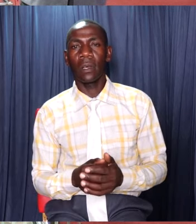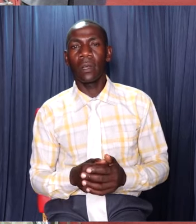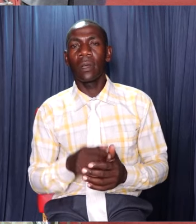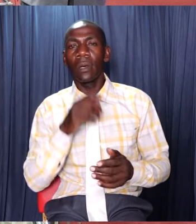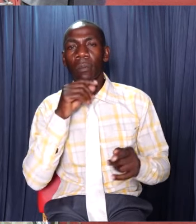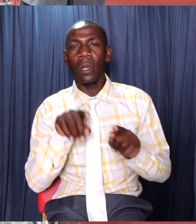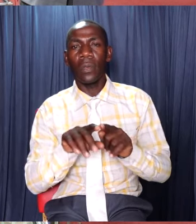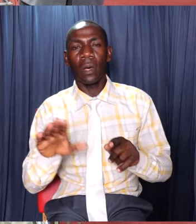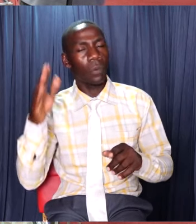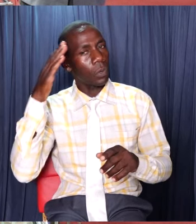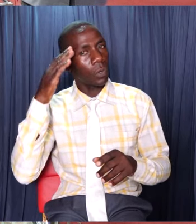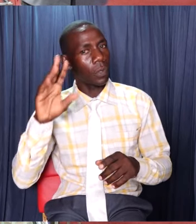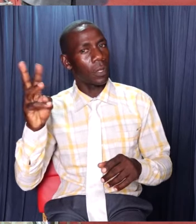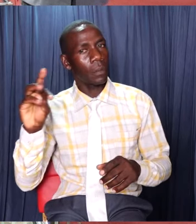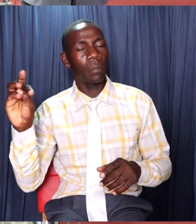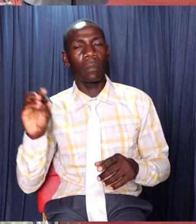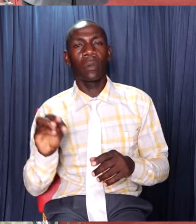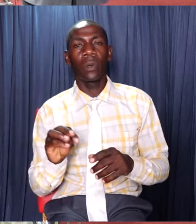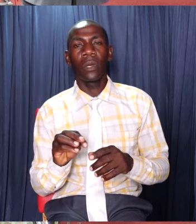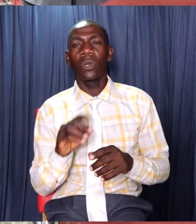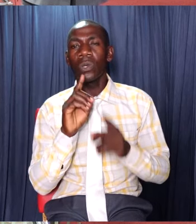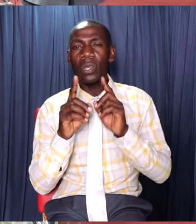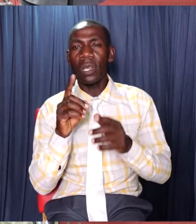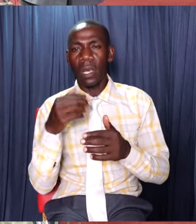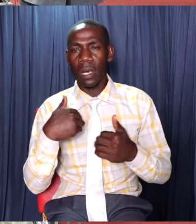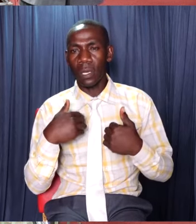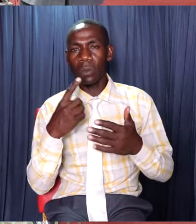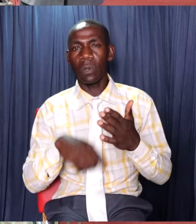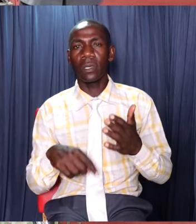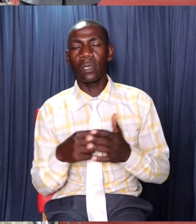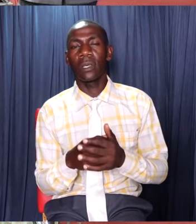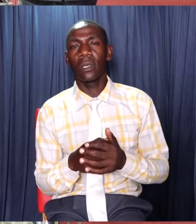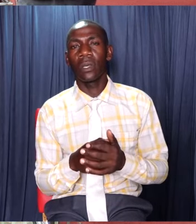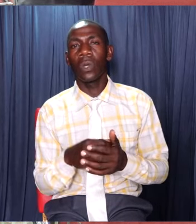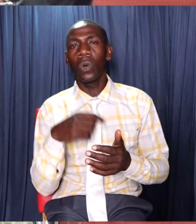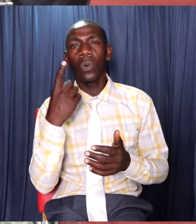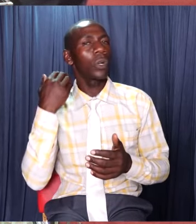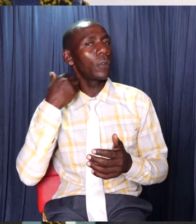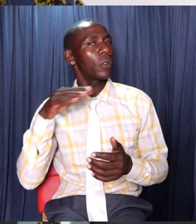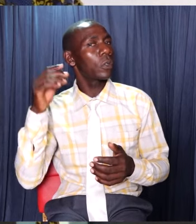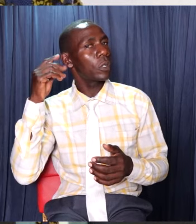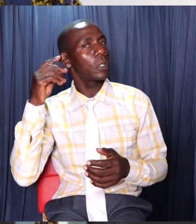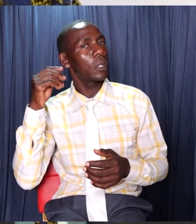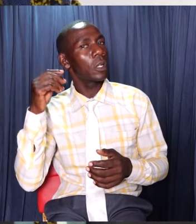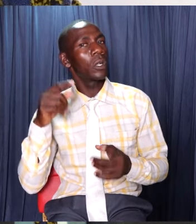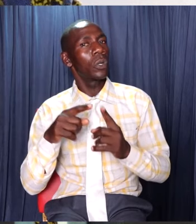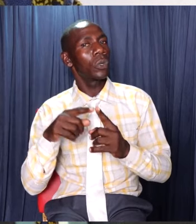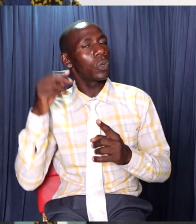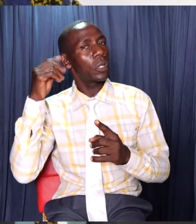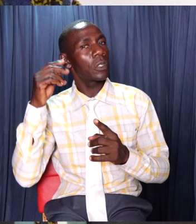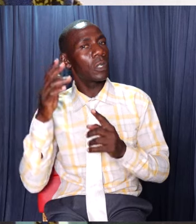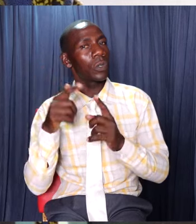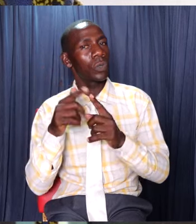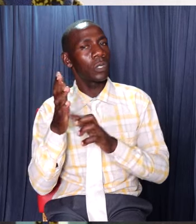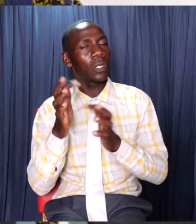ndugu zake tunawajua. We know his siblings. Sasa huyu anatuambia nini huyu? Now what is he telling us here? Wale waliokataa. Those who refused. Kumsikiliza